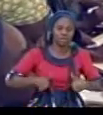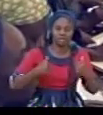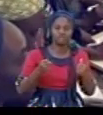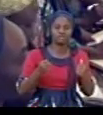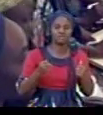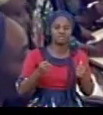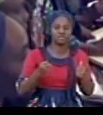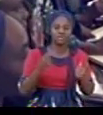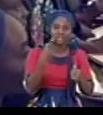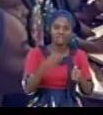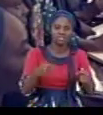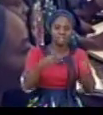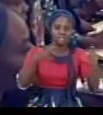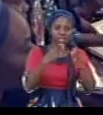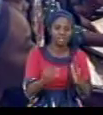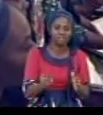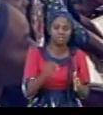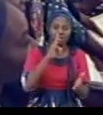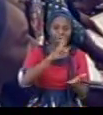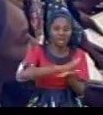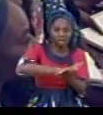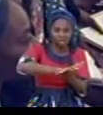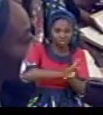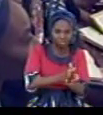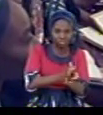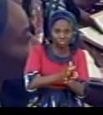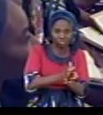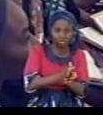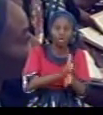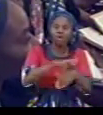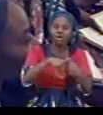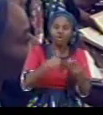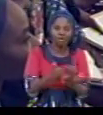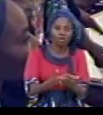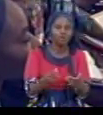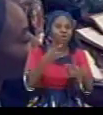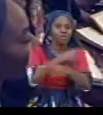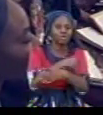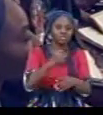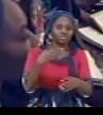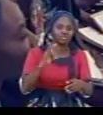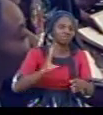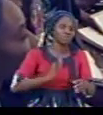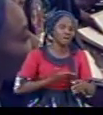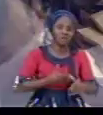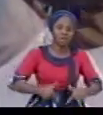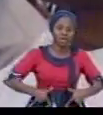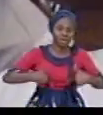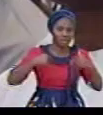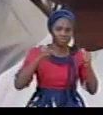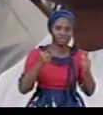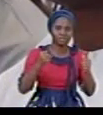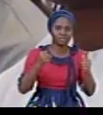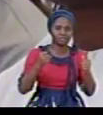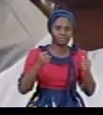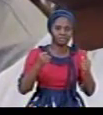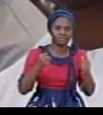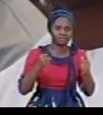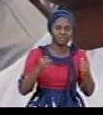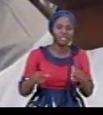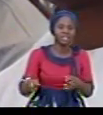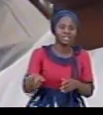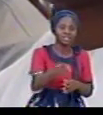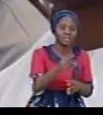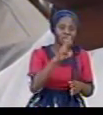The enemies are crushed all the days of our life. They are